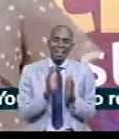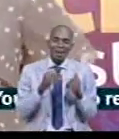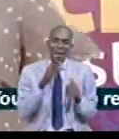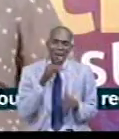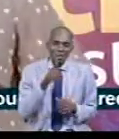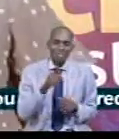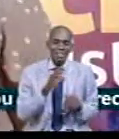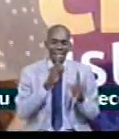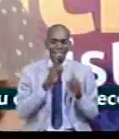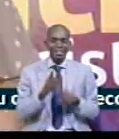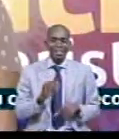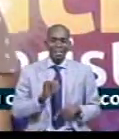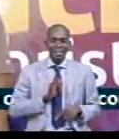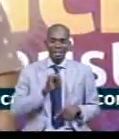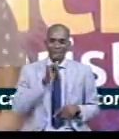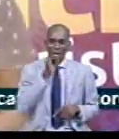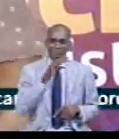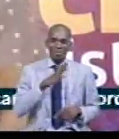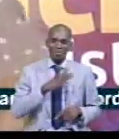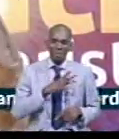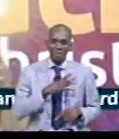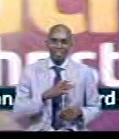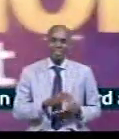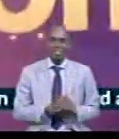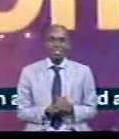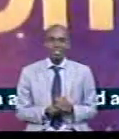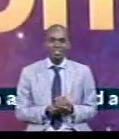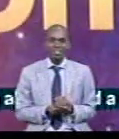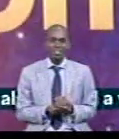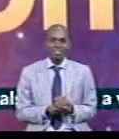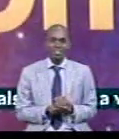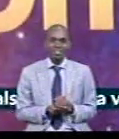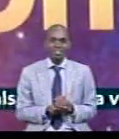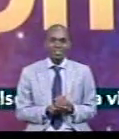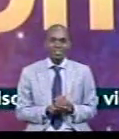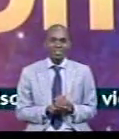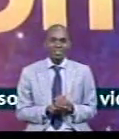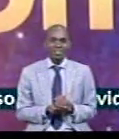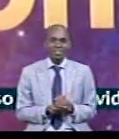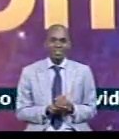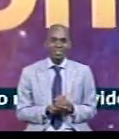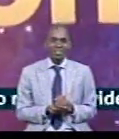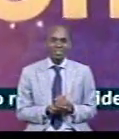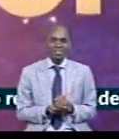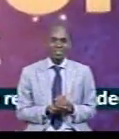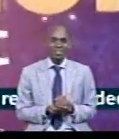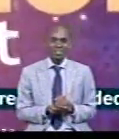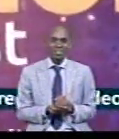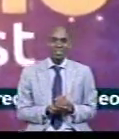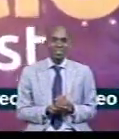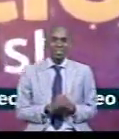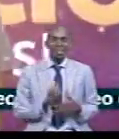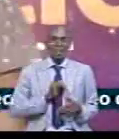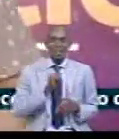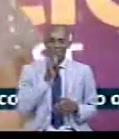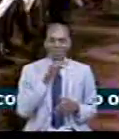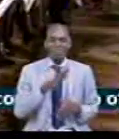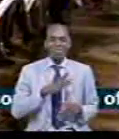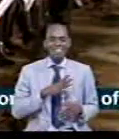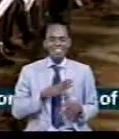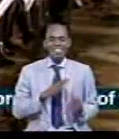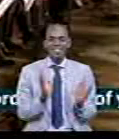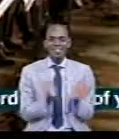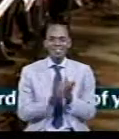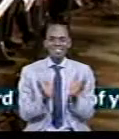fine. Praise the Lord. Nana Kwame, how are you? How are you? How are you? I'm fine. Praise the